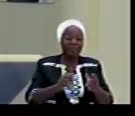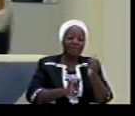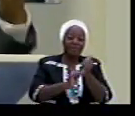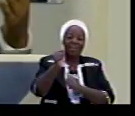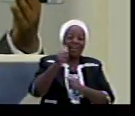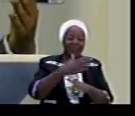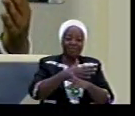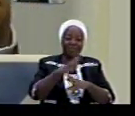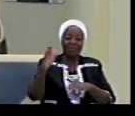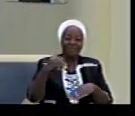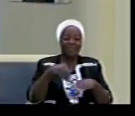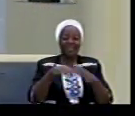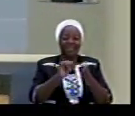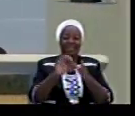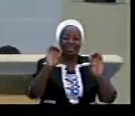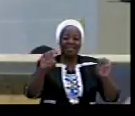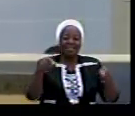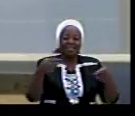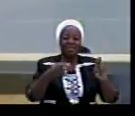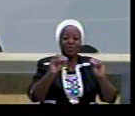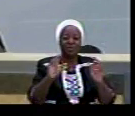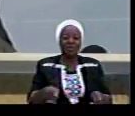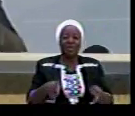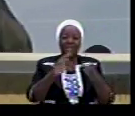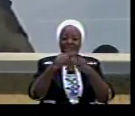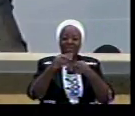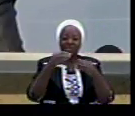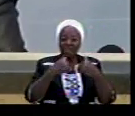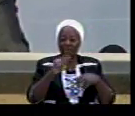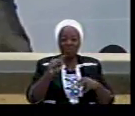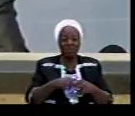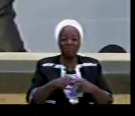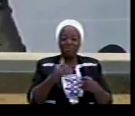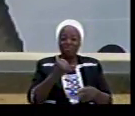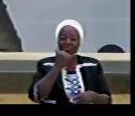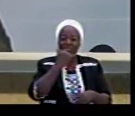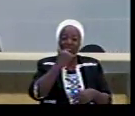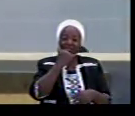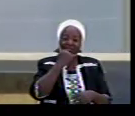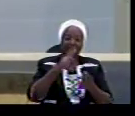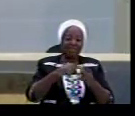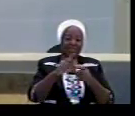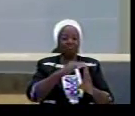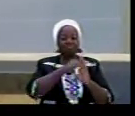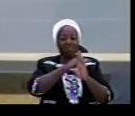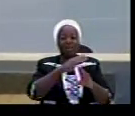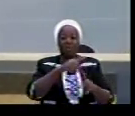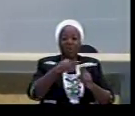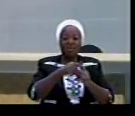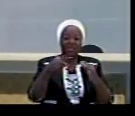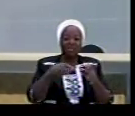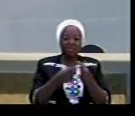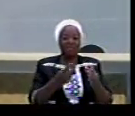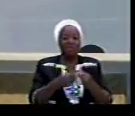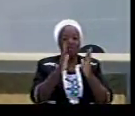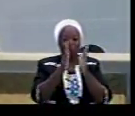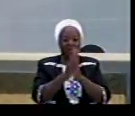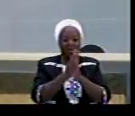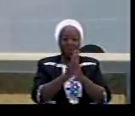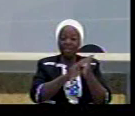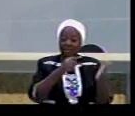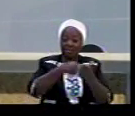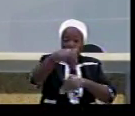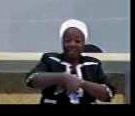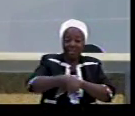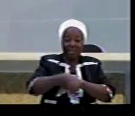no distance and there's no barrier when he begins to pray. Tonight, you will find your